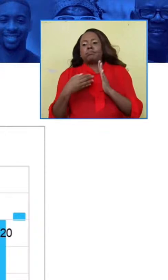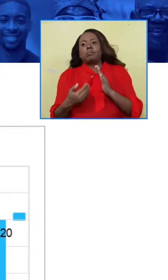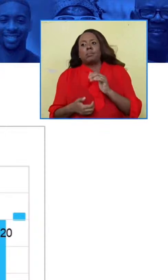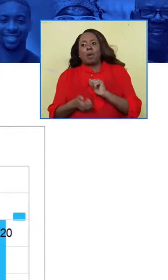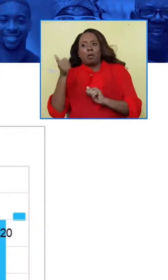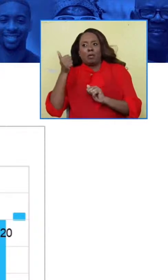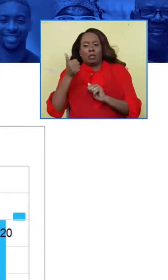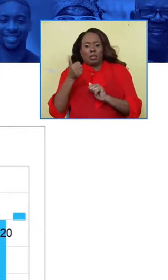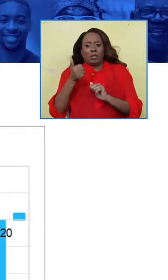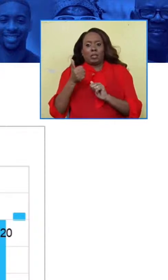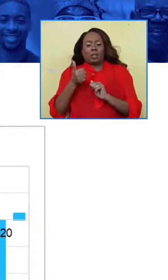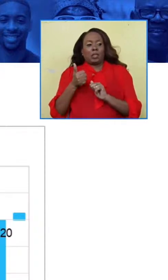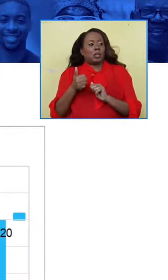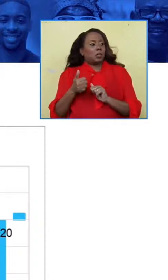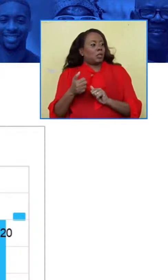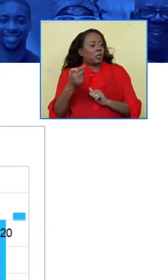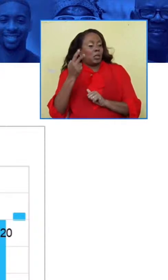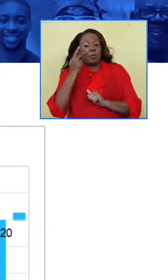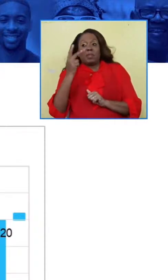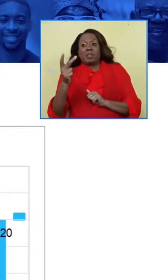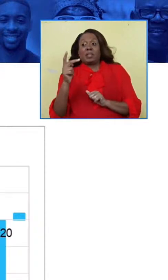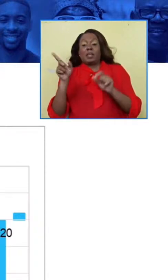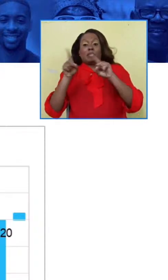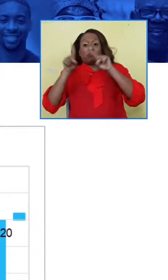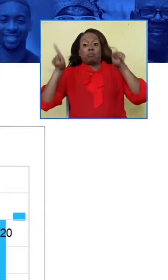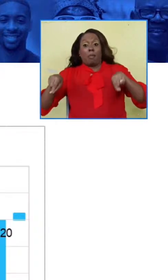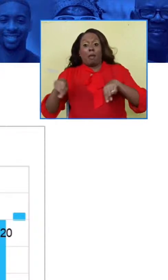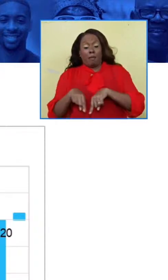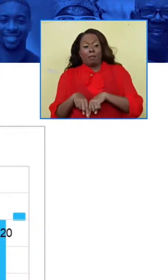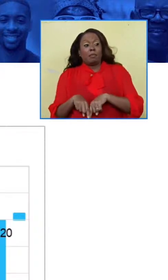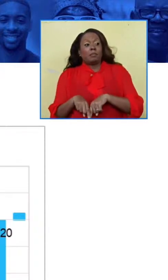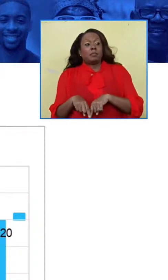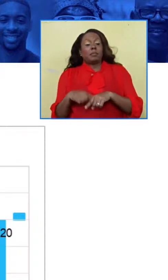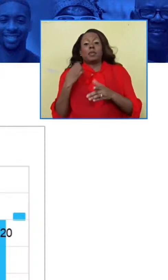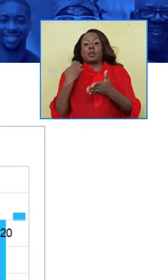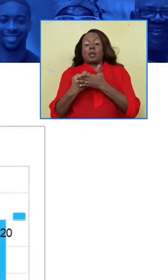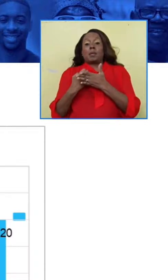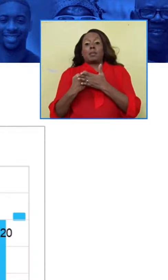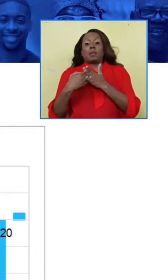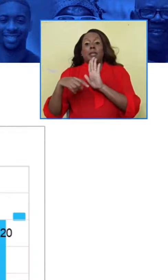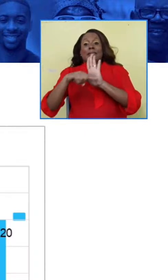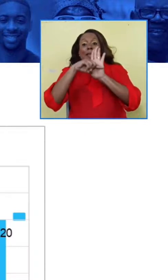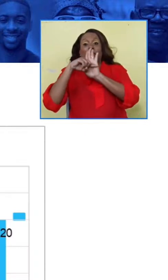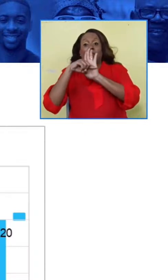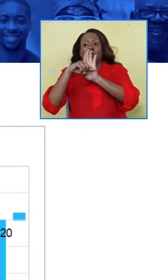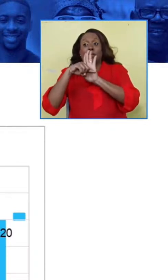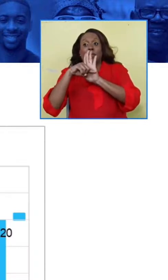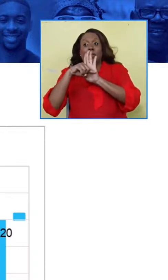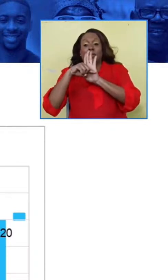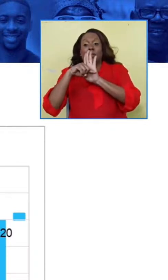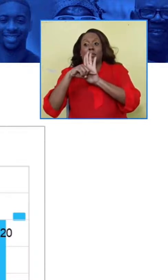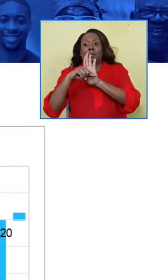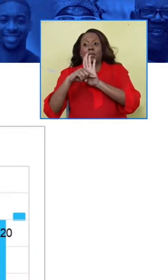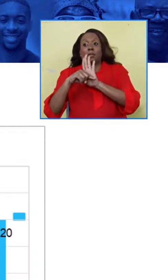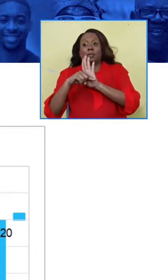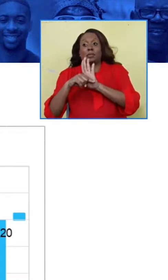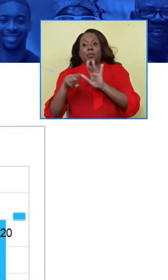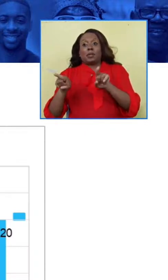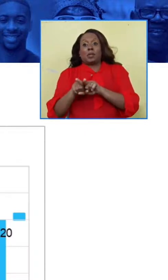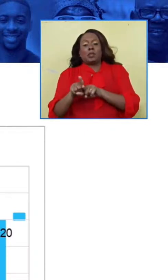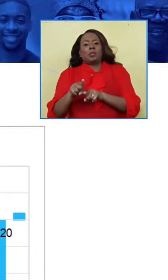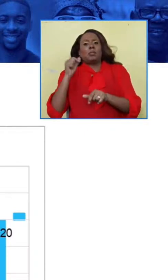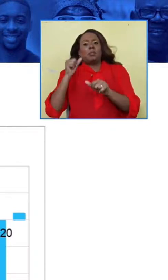expanded. This particular graph shows that of the last 13 years, the economy has been negative. Even with COVID, 1 year with